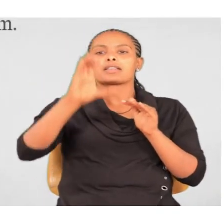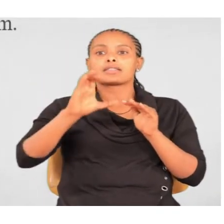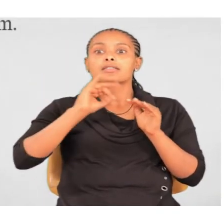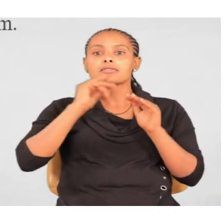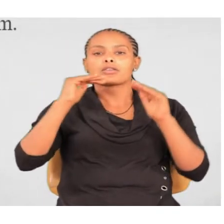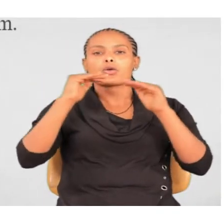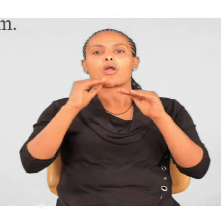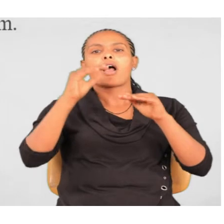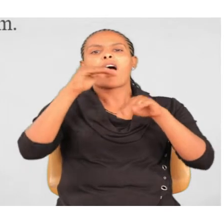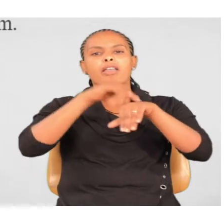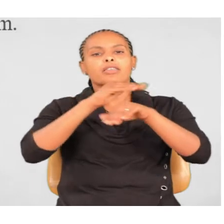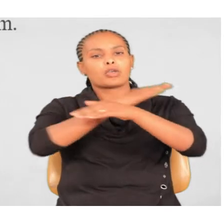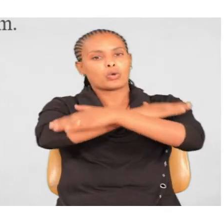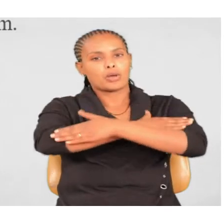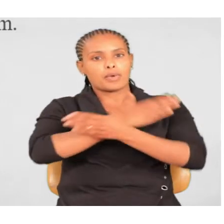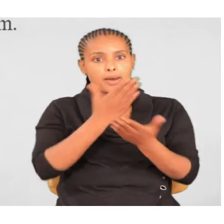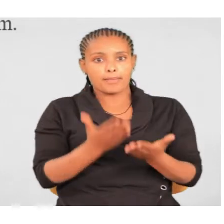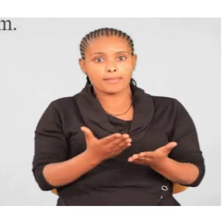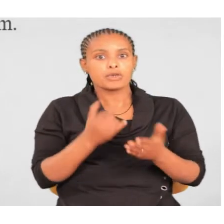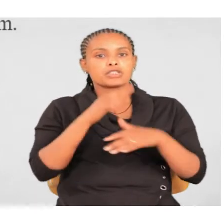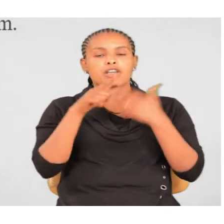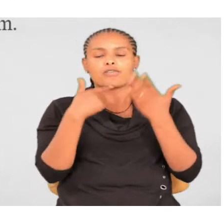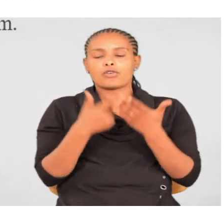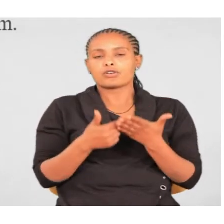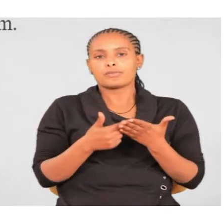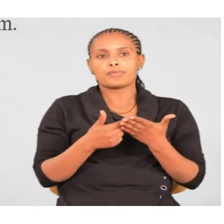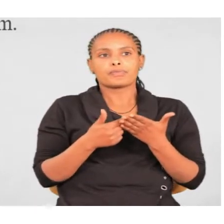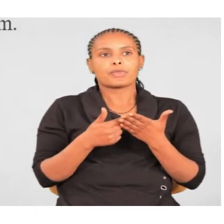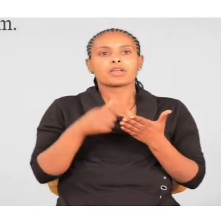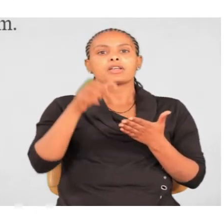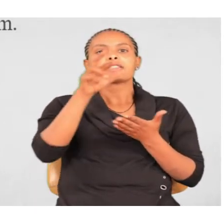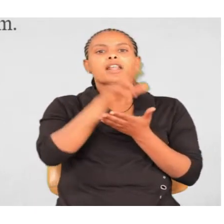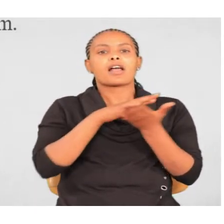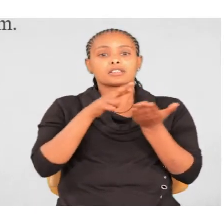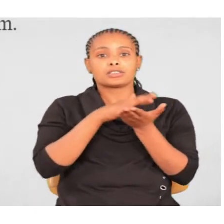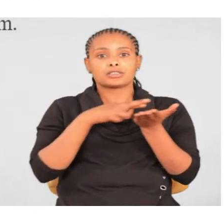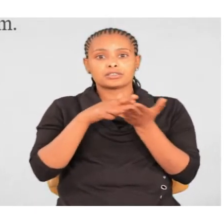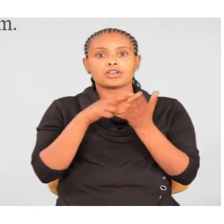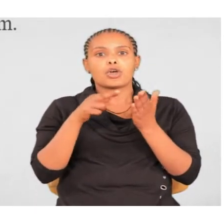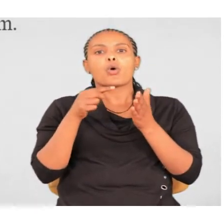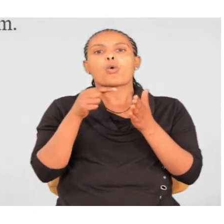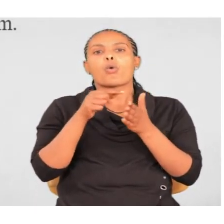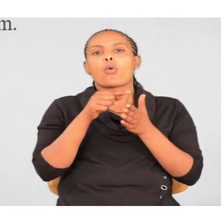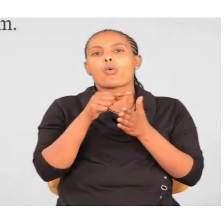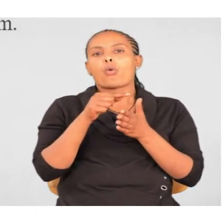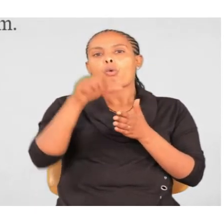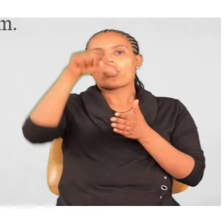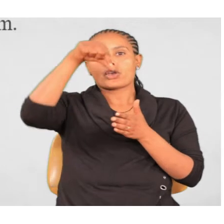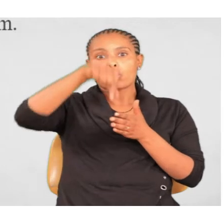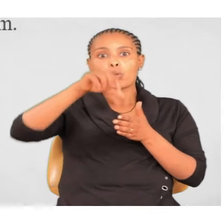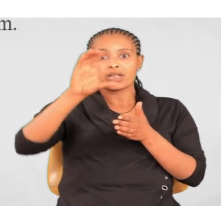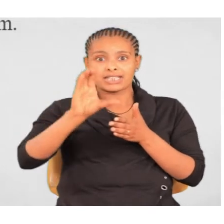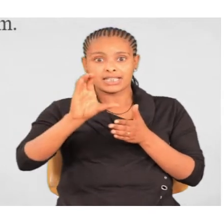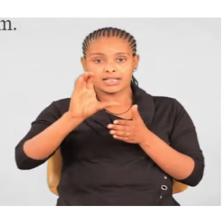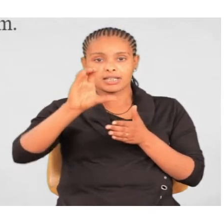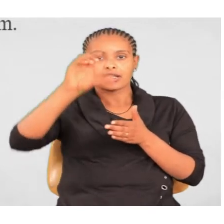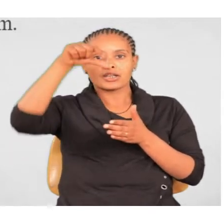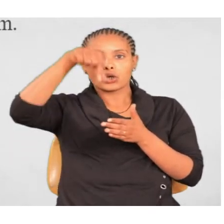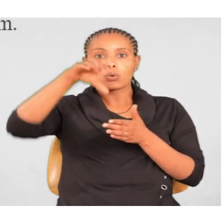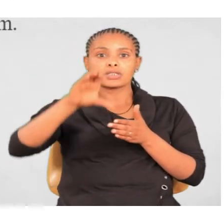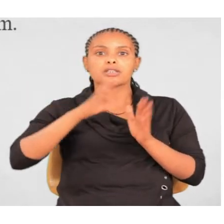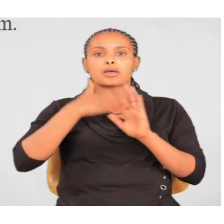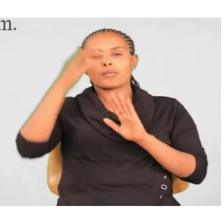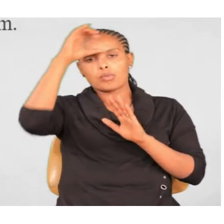attained equilibrium. Therefore, the reaction quotient or QC